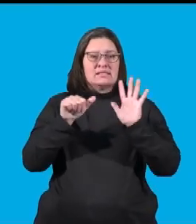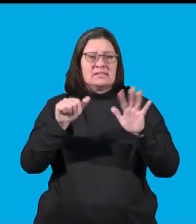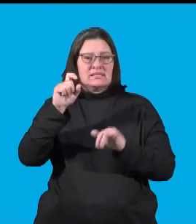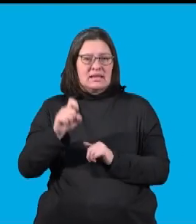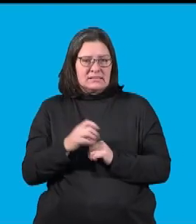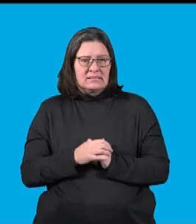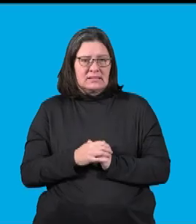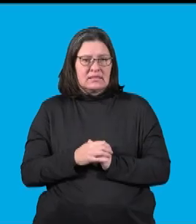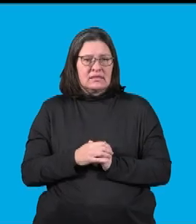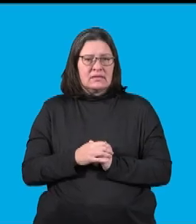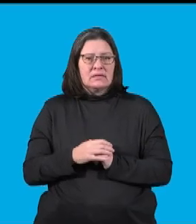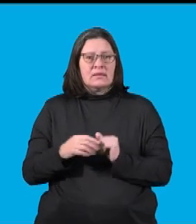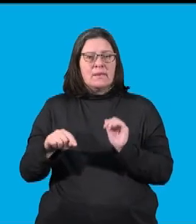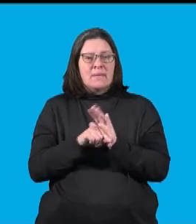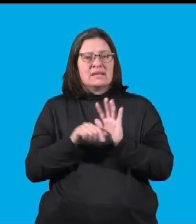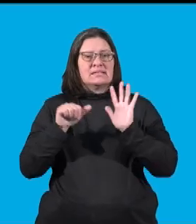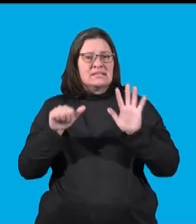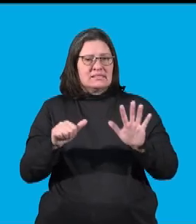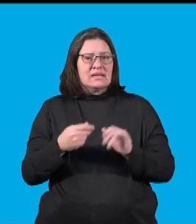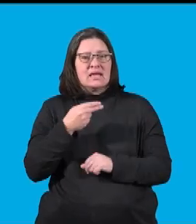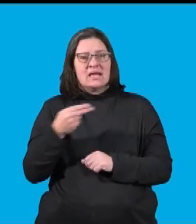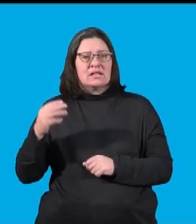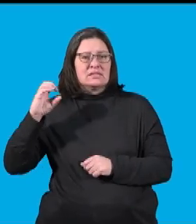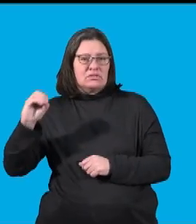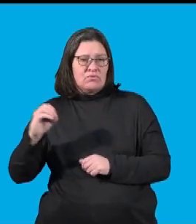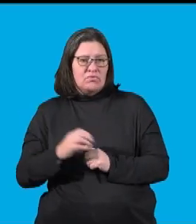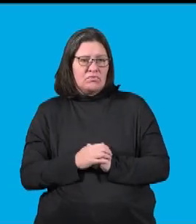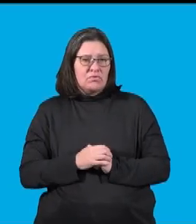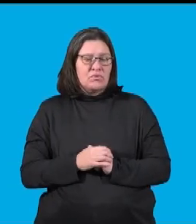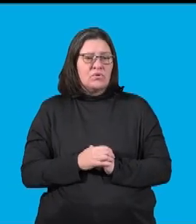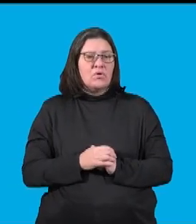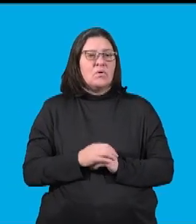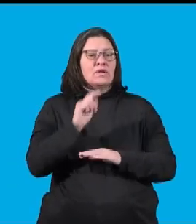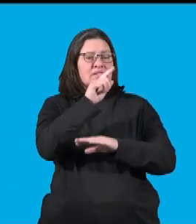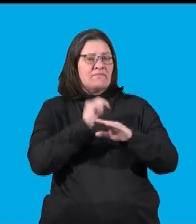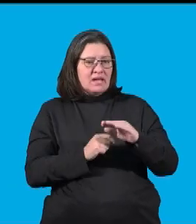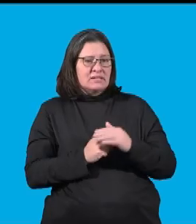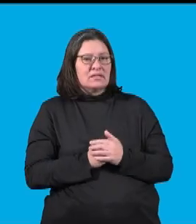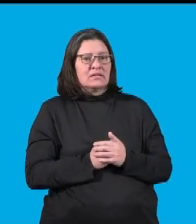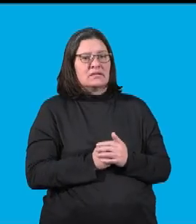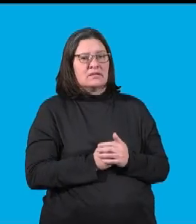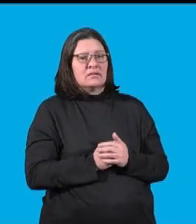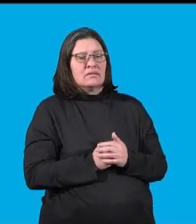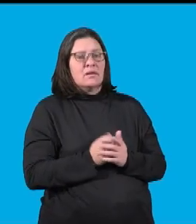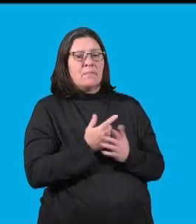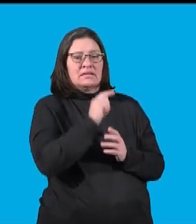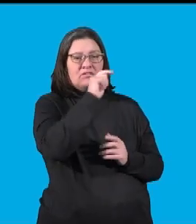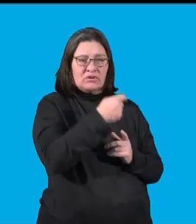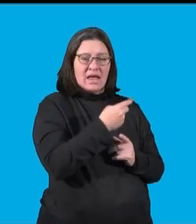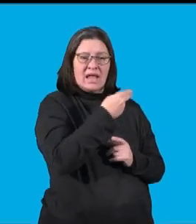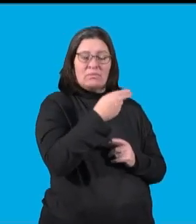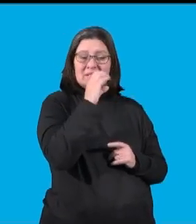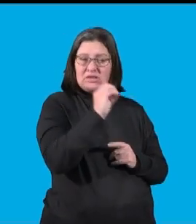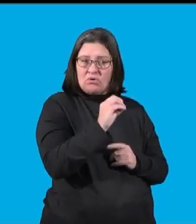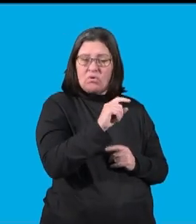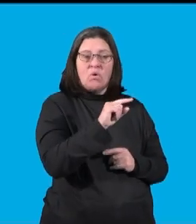minus 6x minus 6 is equal to 0. Let's divide through by, remember we make the